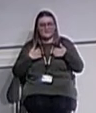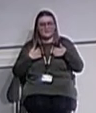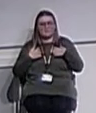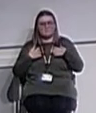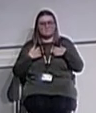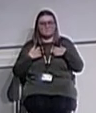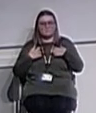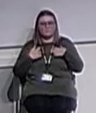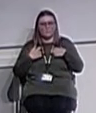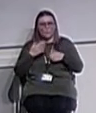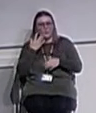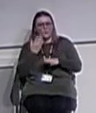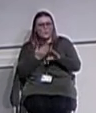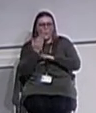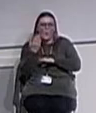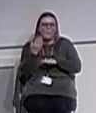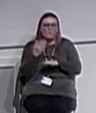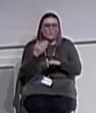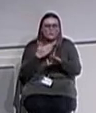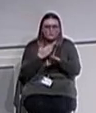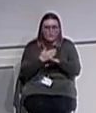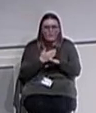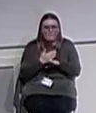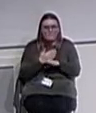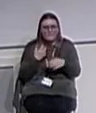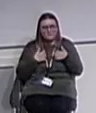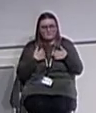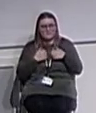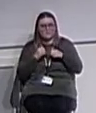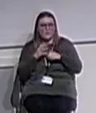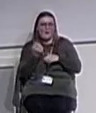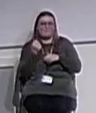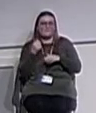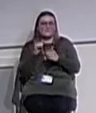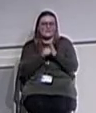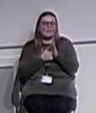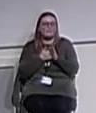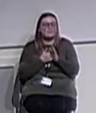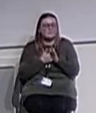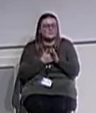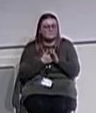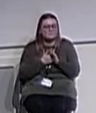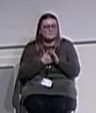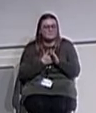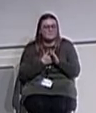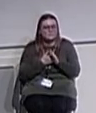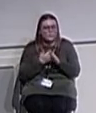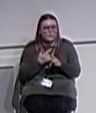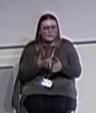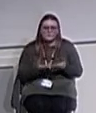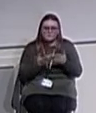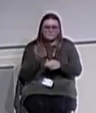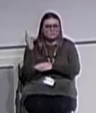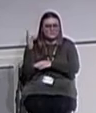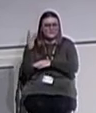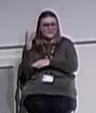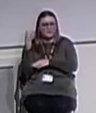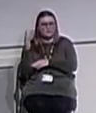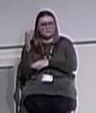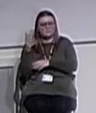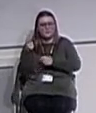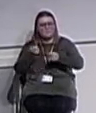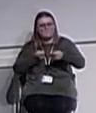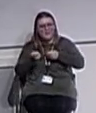graduate skills, being able to write, being able to talk, being able to argue a point, being able to give presentations, time